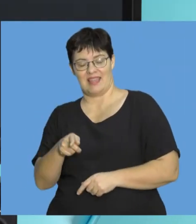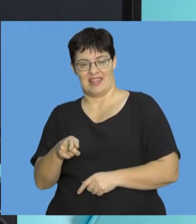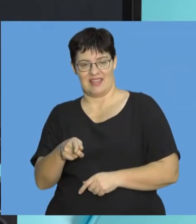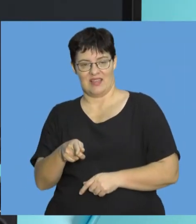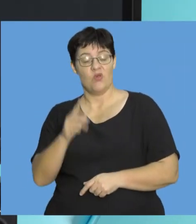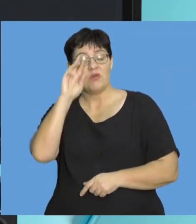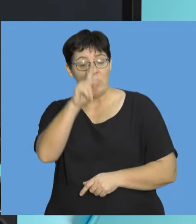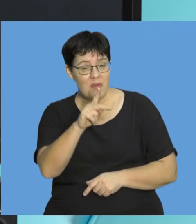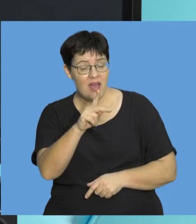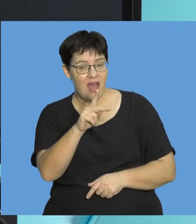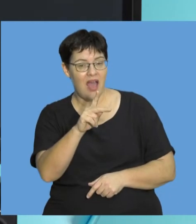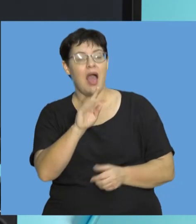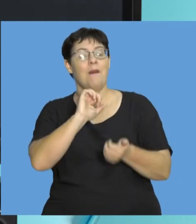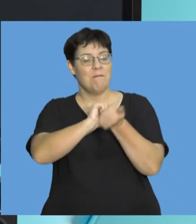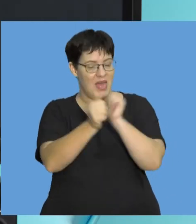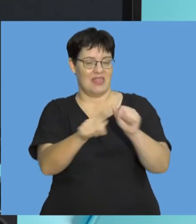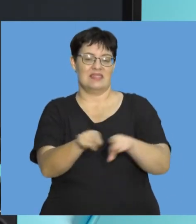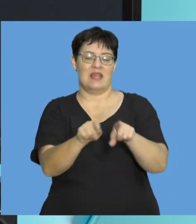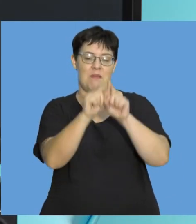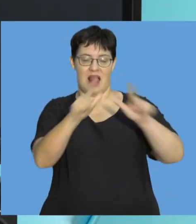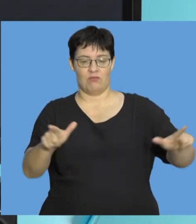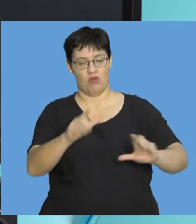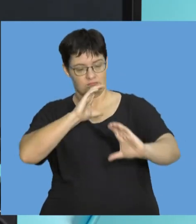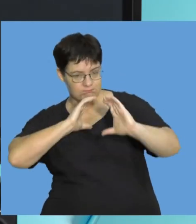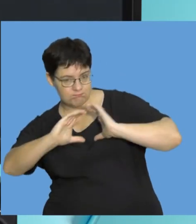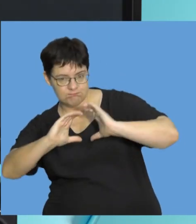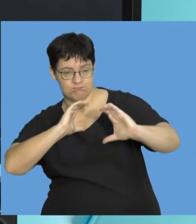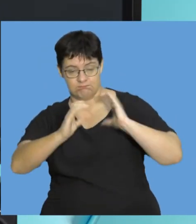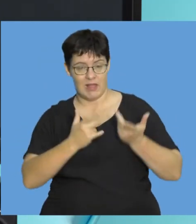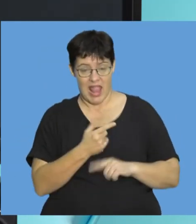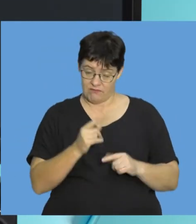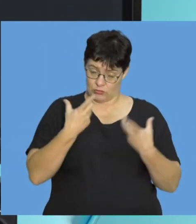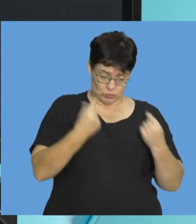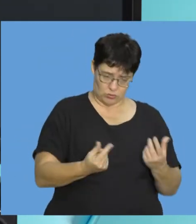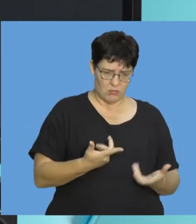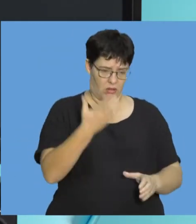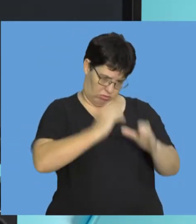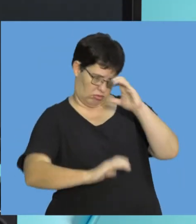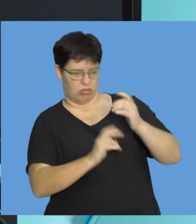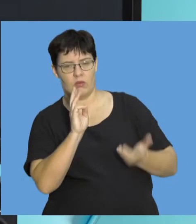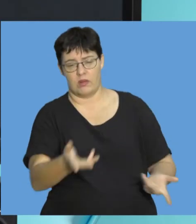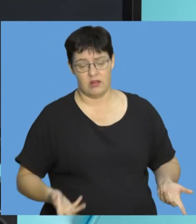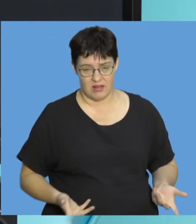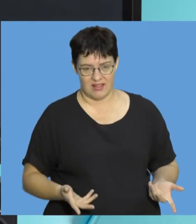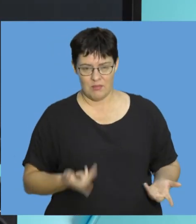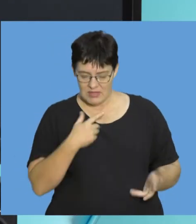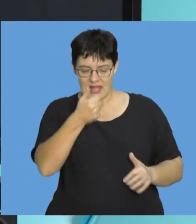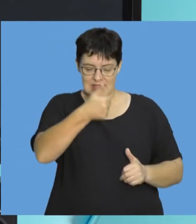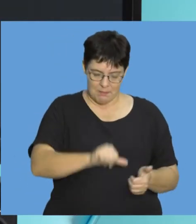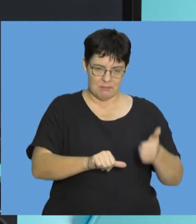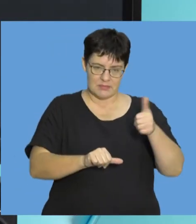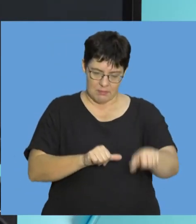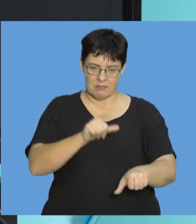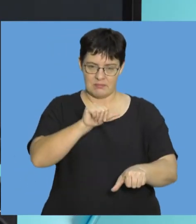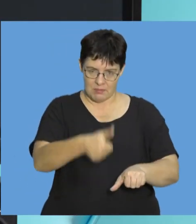is the flow. Remember, maths is a language, guys. You are communicating with me to say, I'm doing this, now I'm doing this, now I'm doing this. So